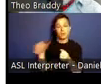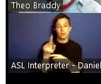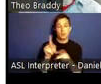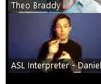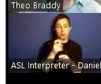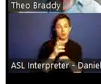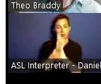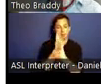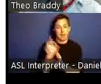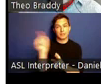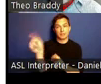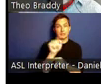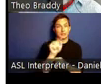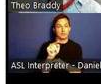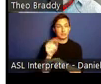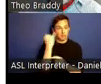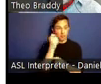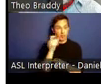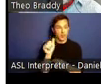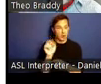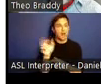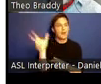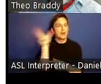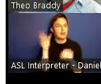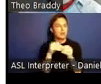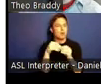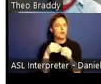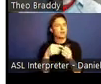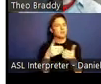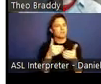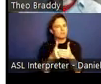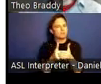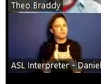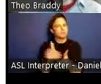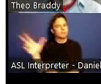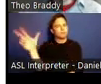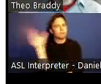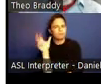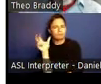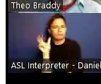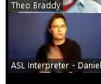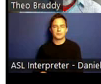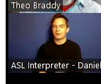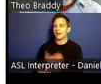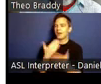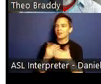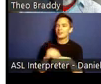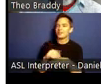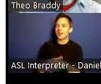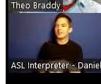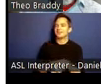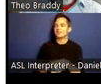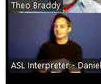are, listen a little bit more attentively. Good advice. I would say,